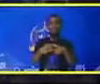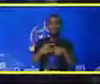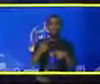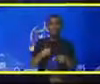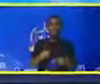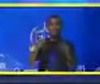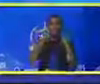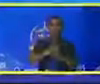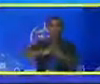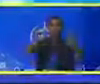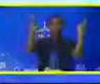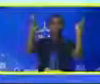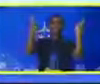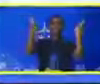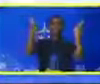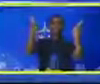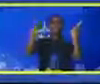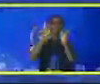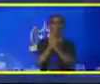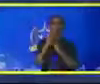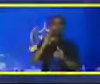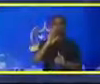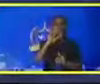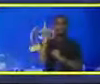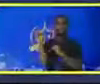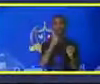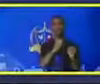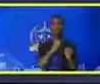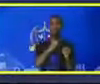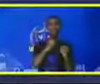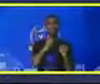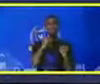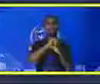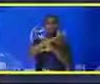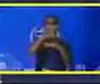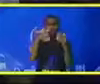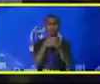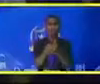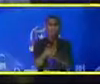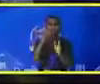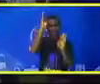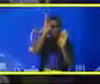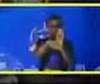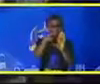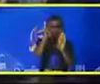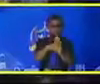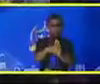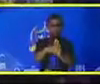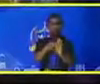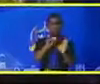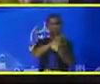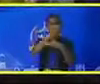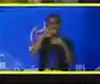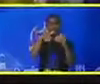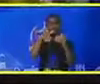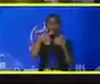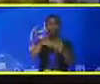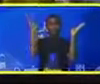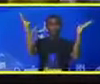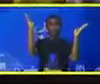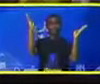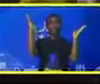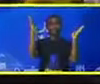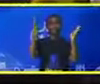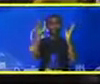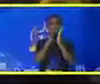and declare, by your power, all doors open. Go ahead and begin to